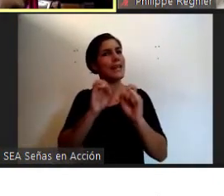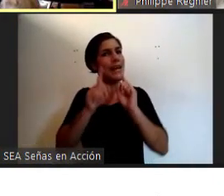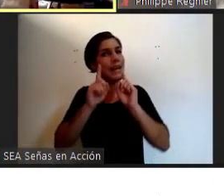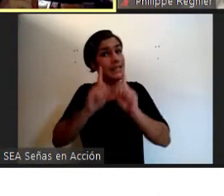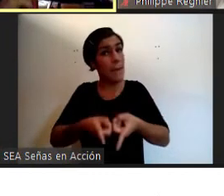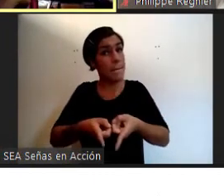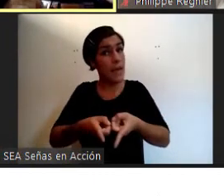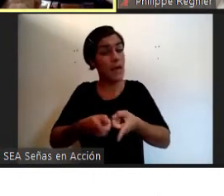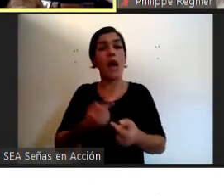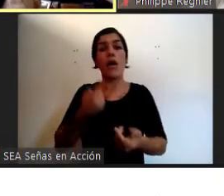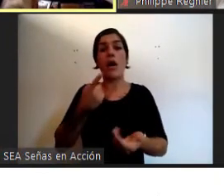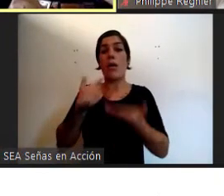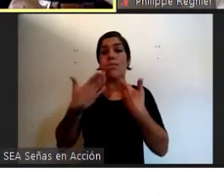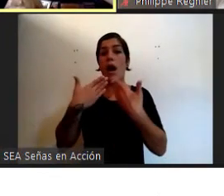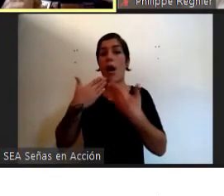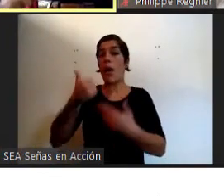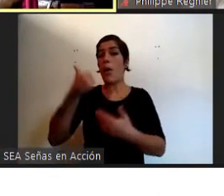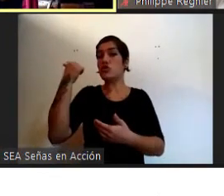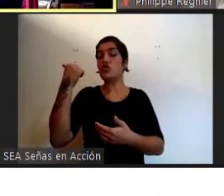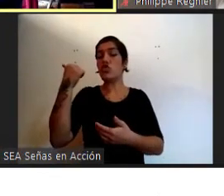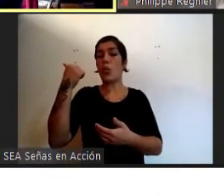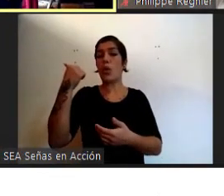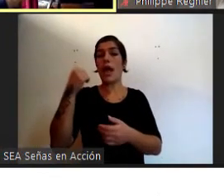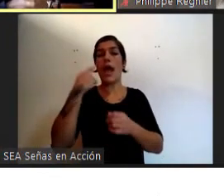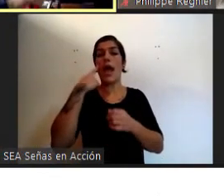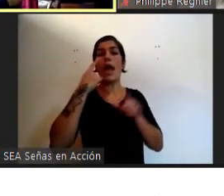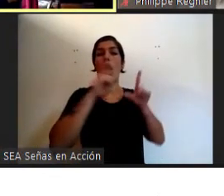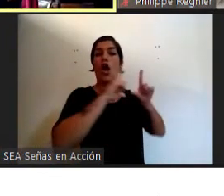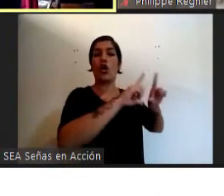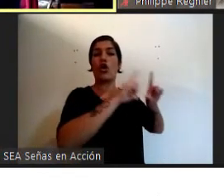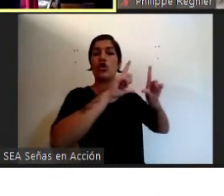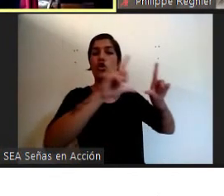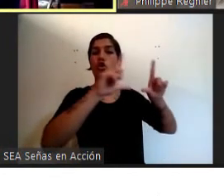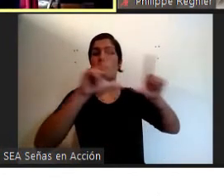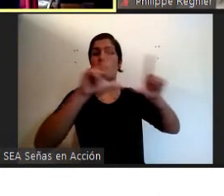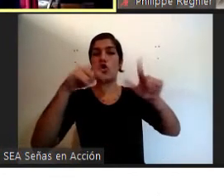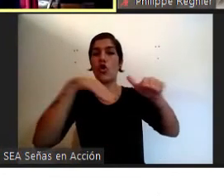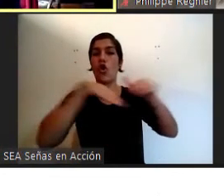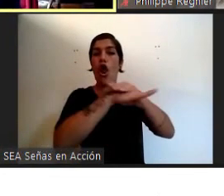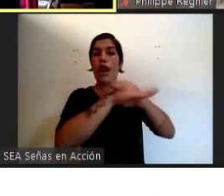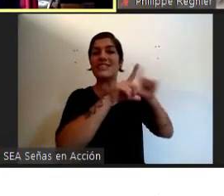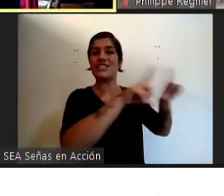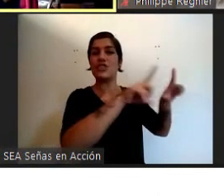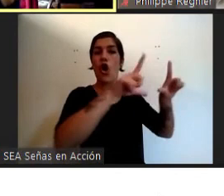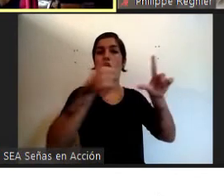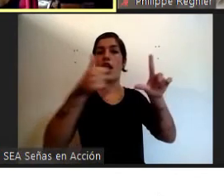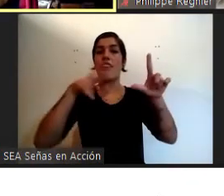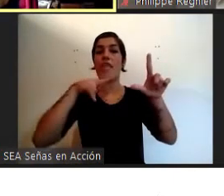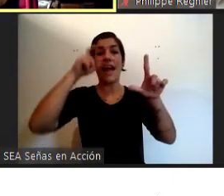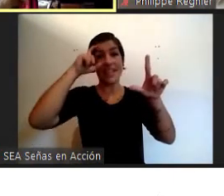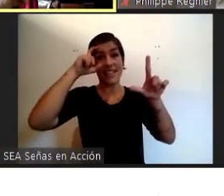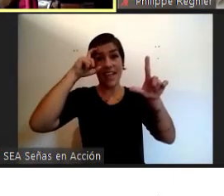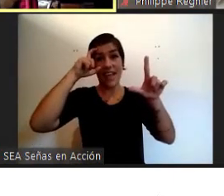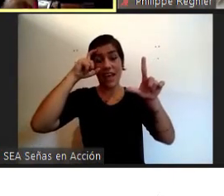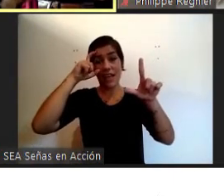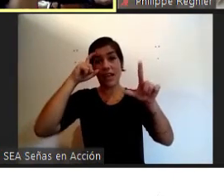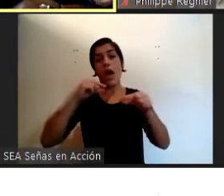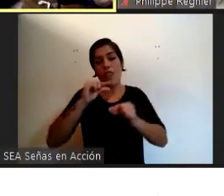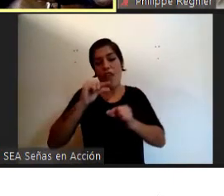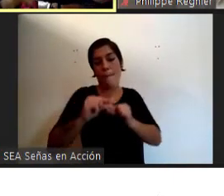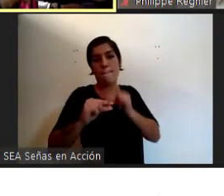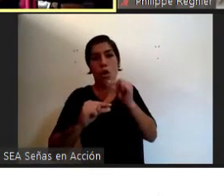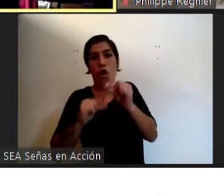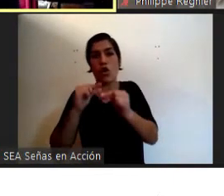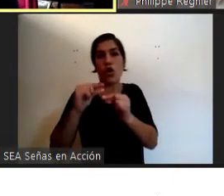collectors will pay much more attention to local scenes. That is quite significant as well. They